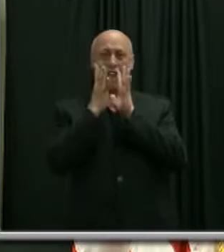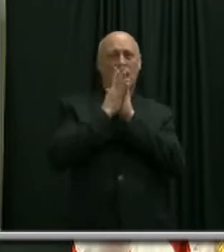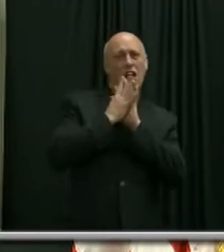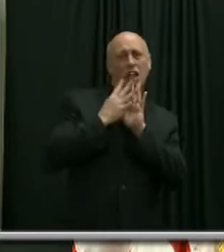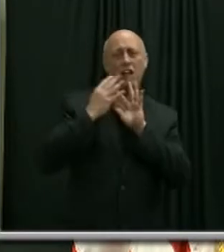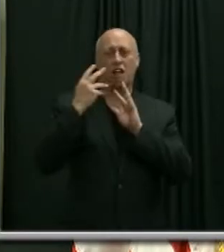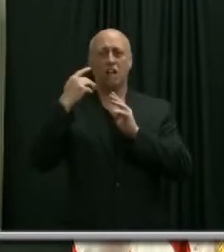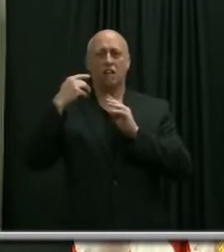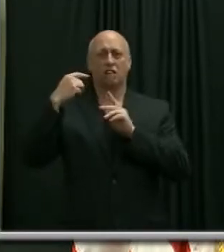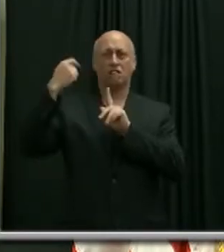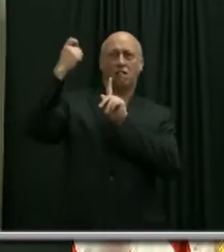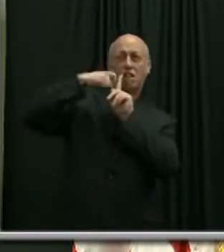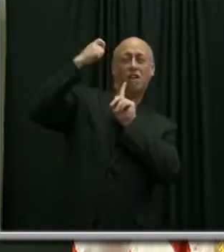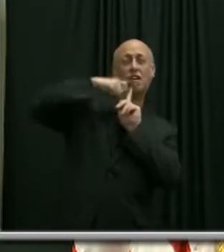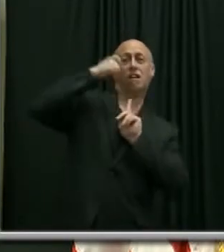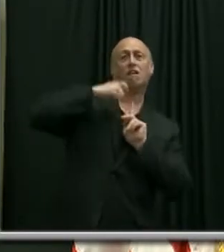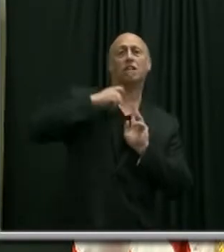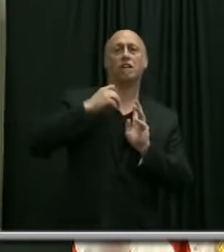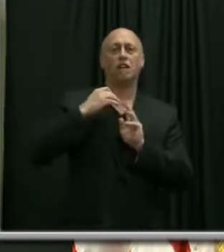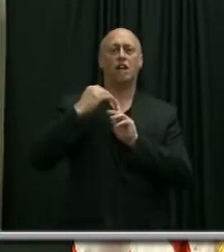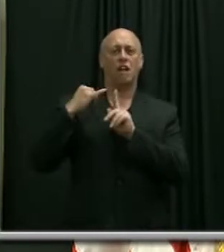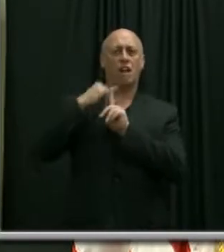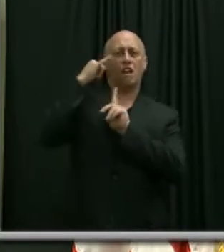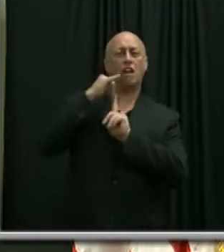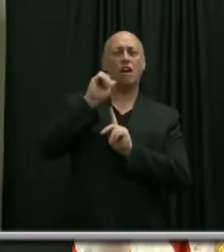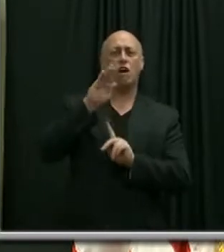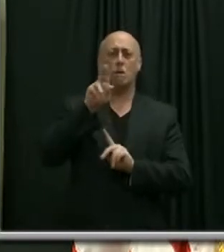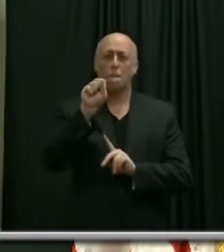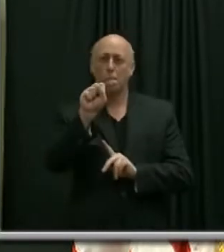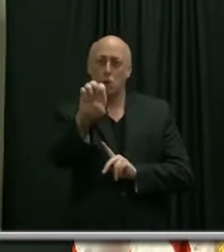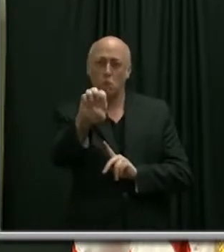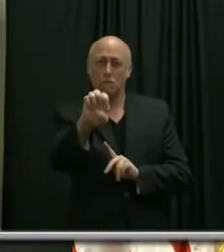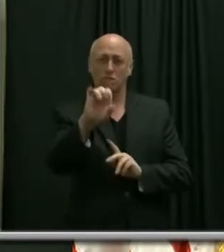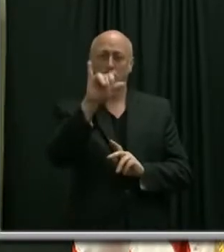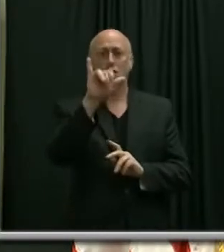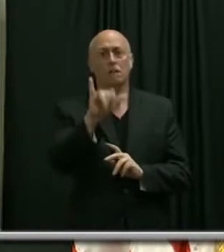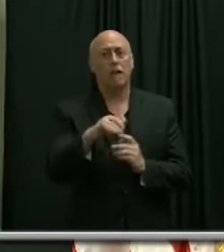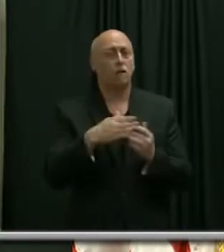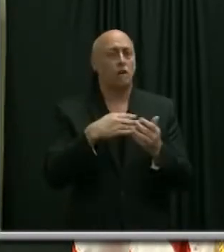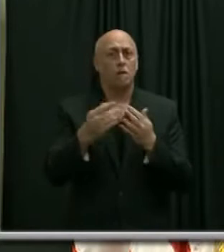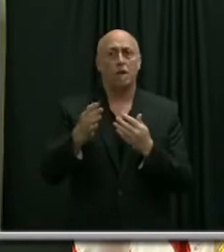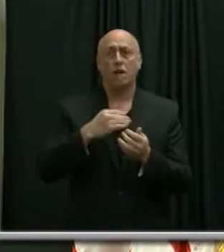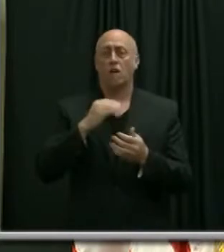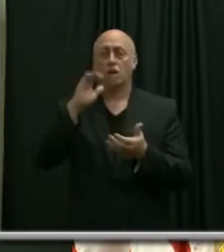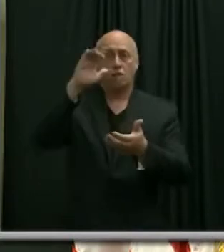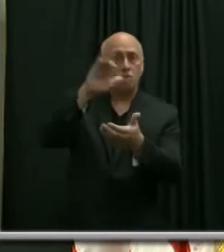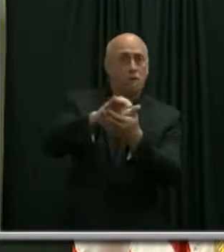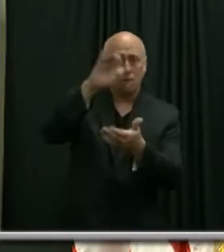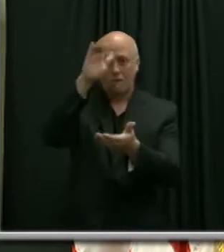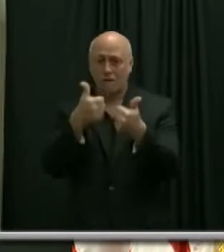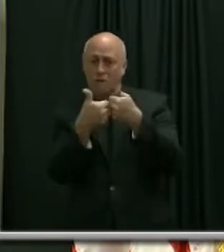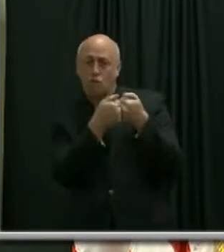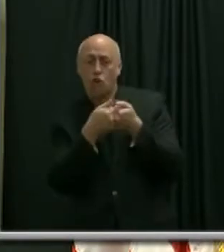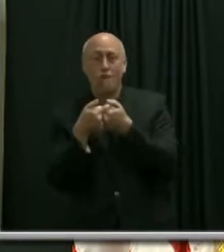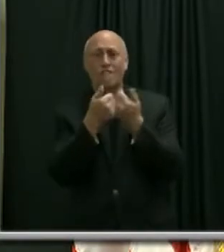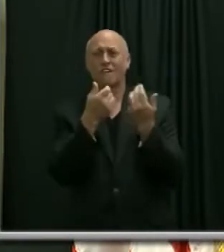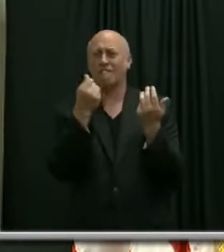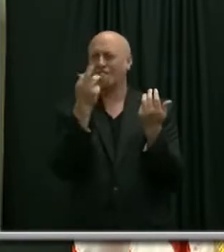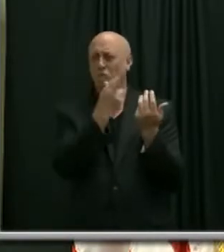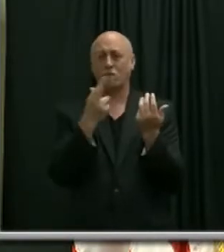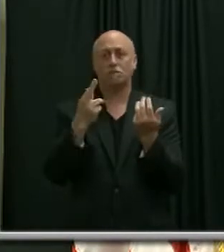home because an abuser lives in their home. This is an unfortunate reality for many people in our